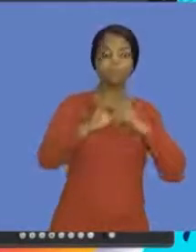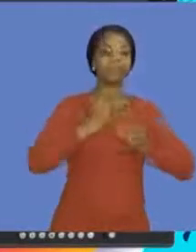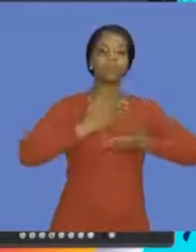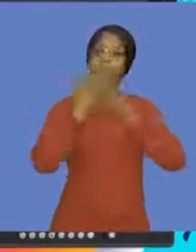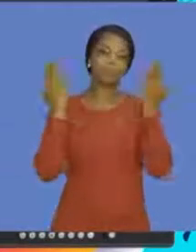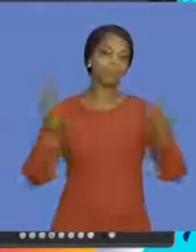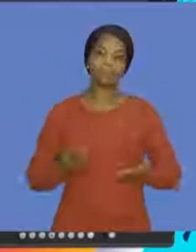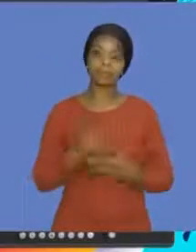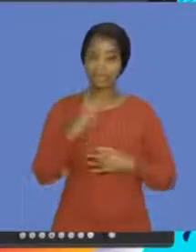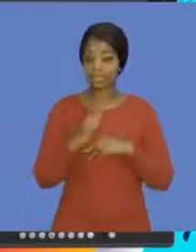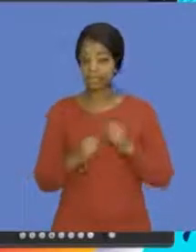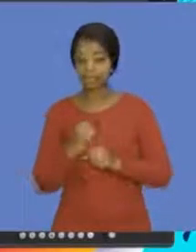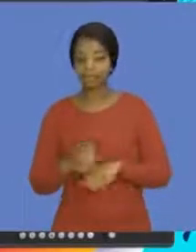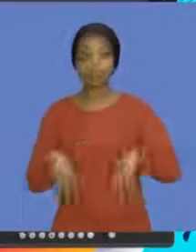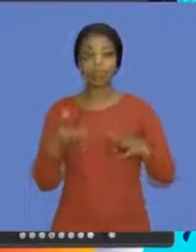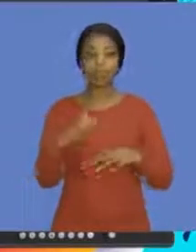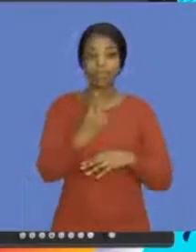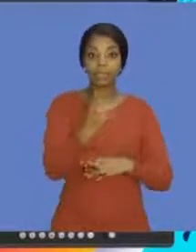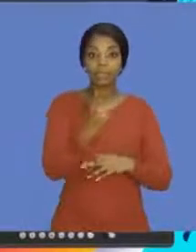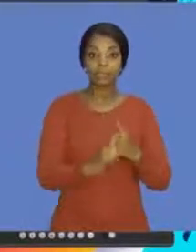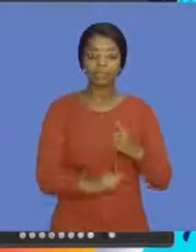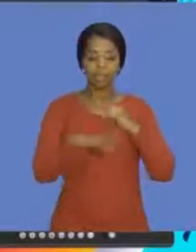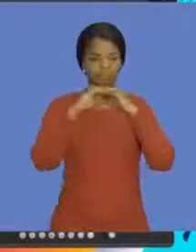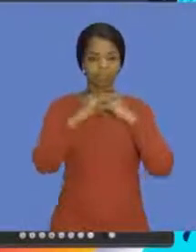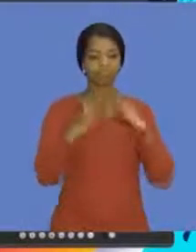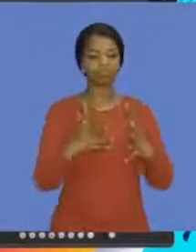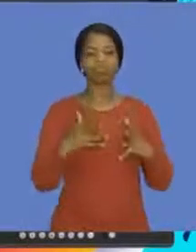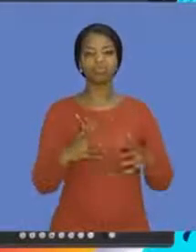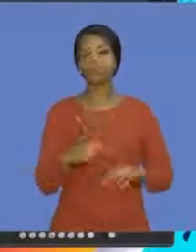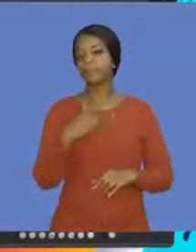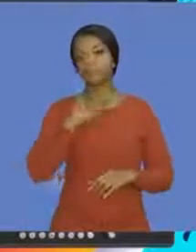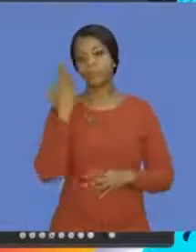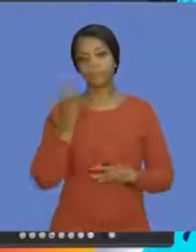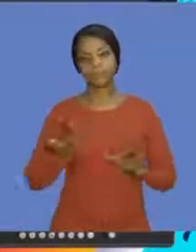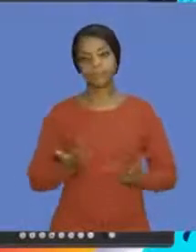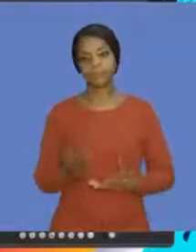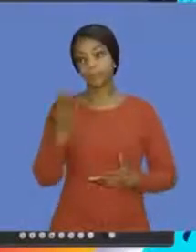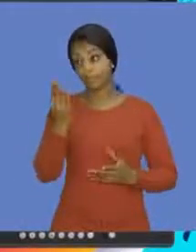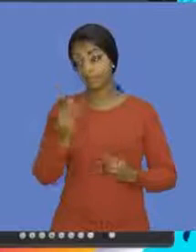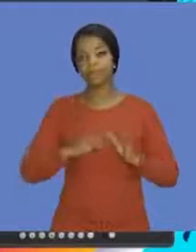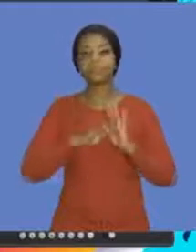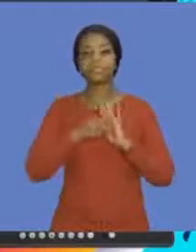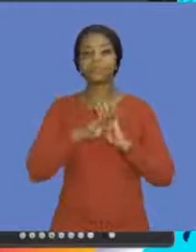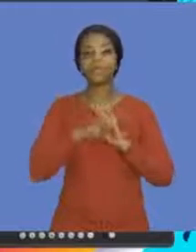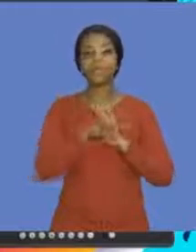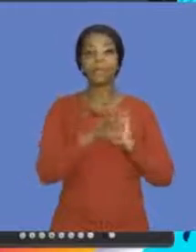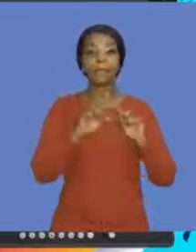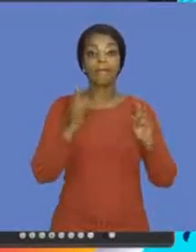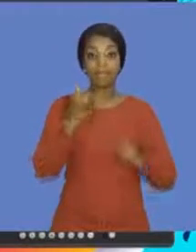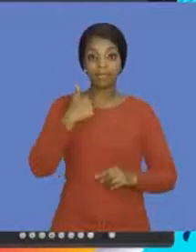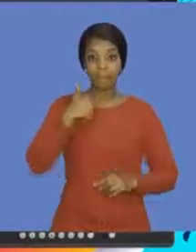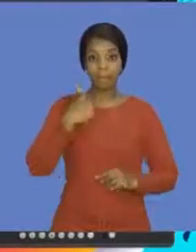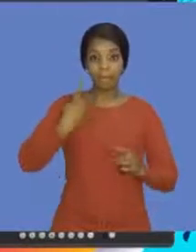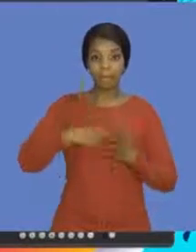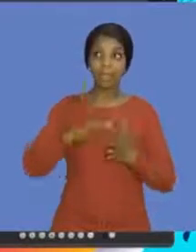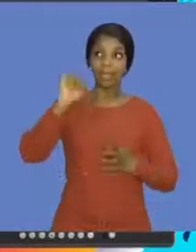same amount every year or every month for that matter. So that's what actually tells us. So the more money you pay,